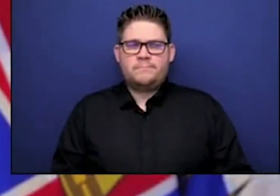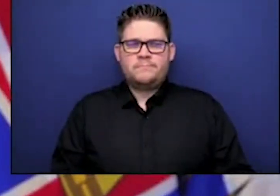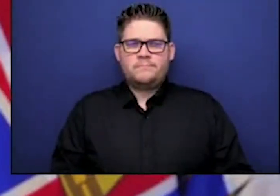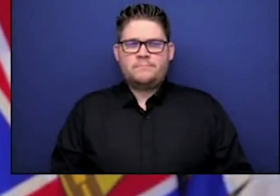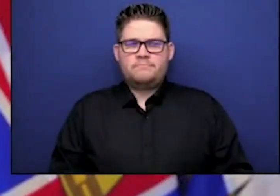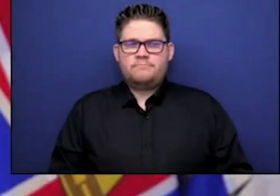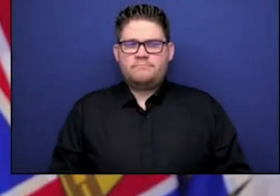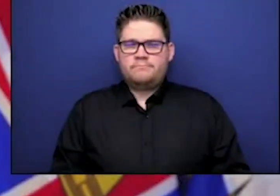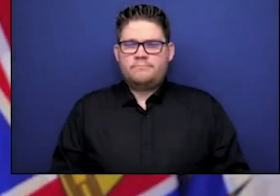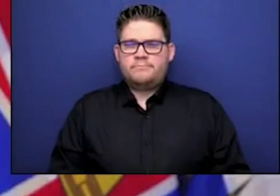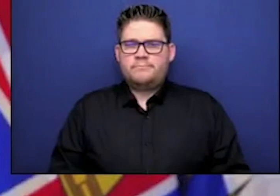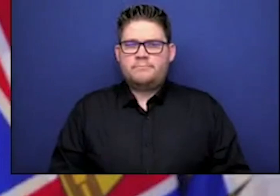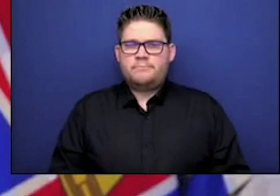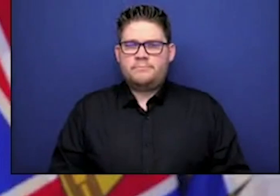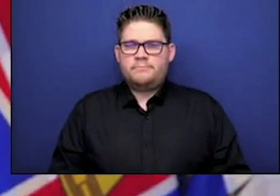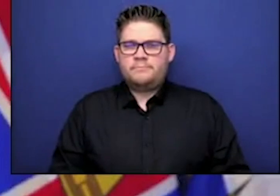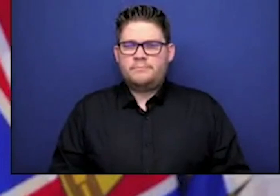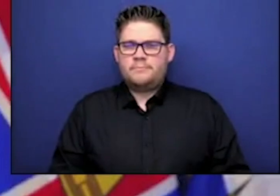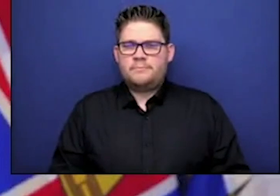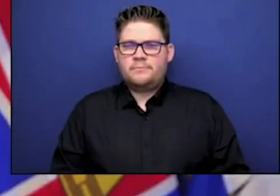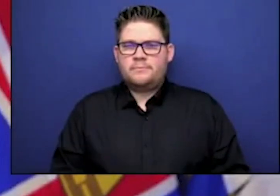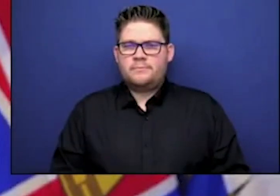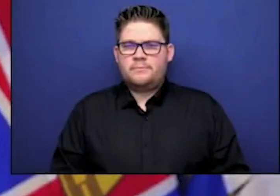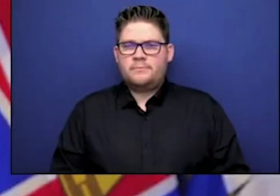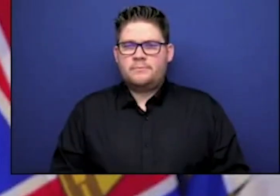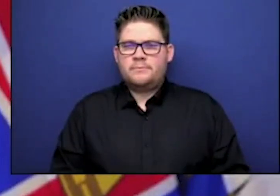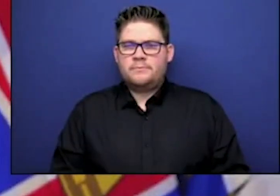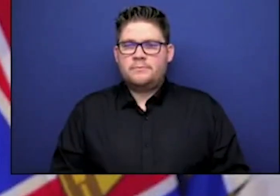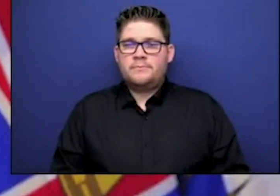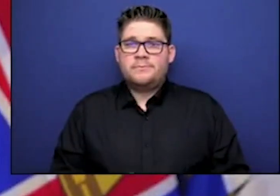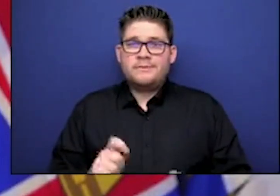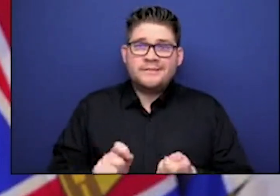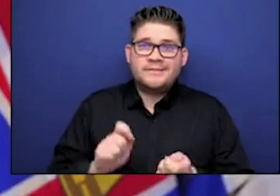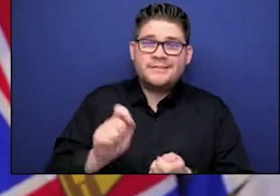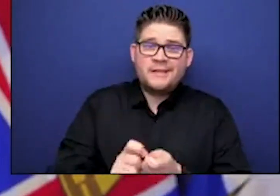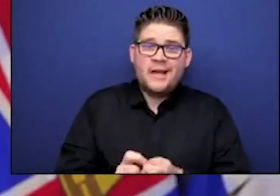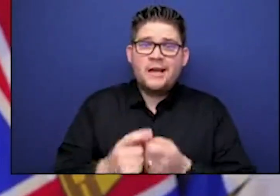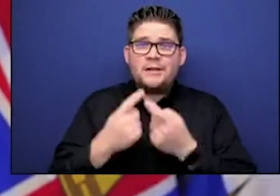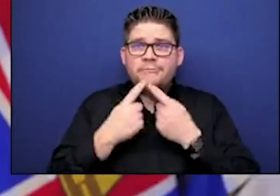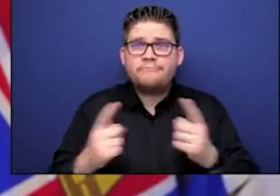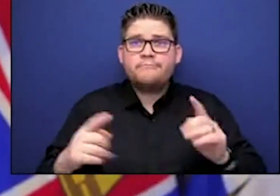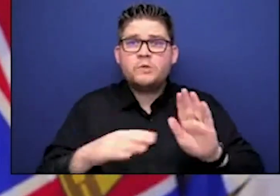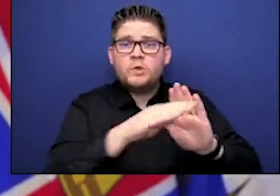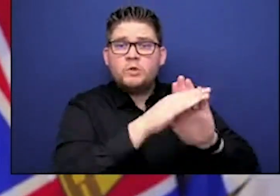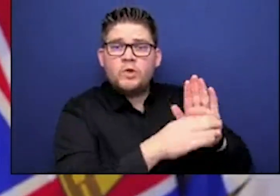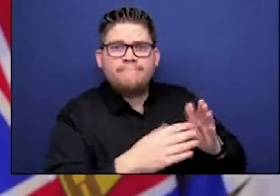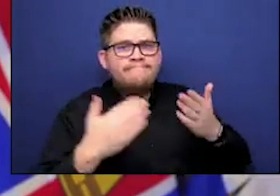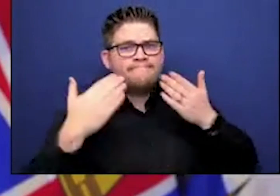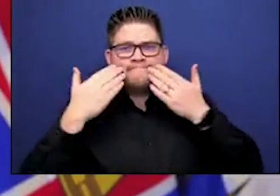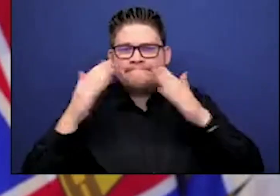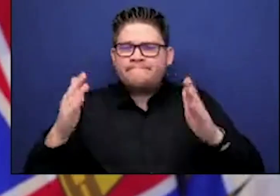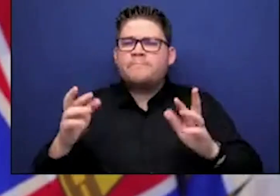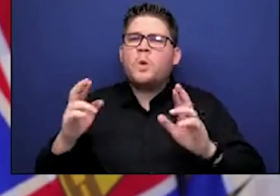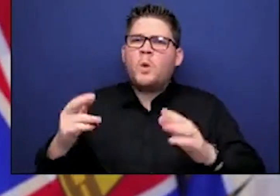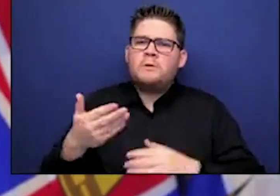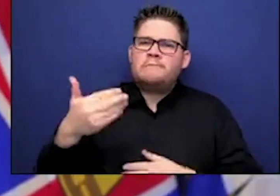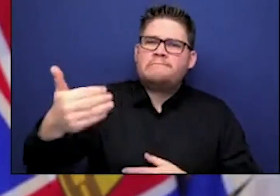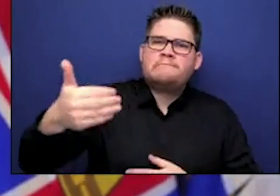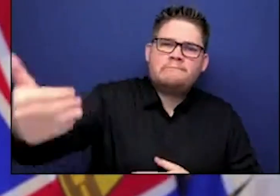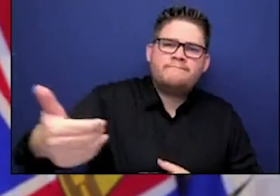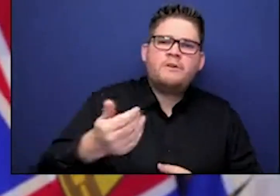And the target for that, based on the advice that we'll be getting in the next few weeks,